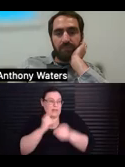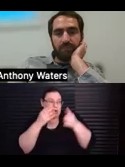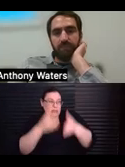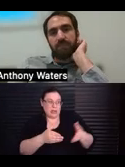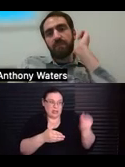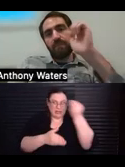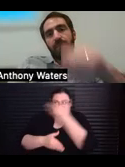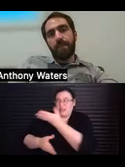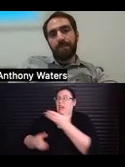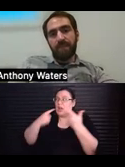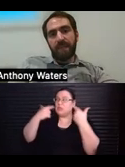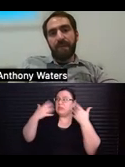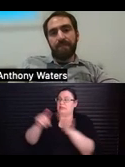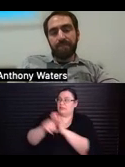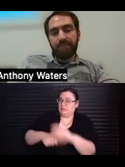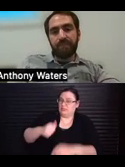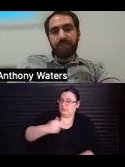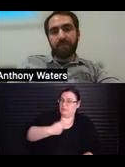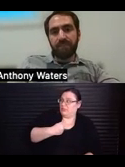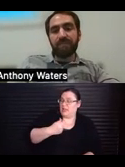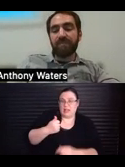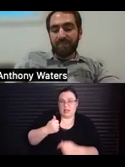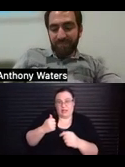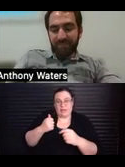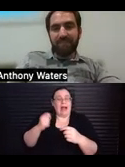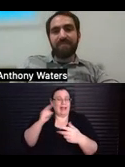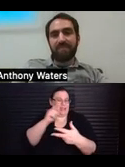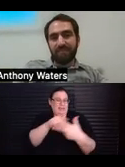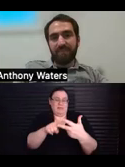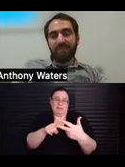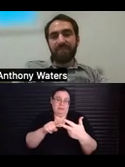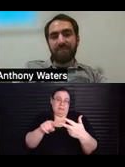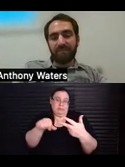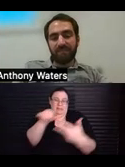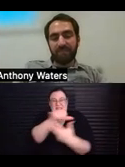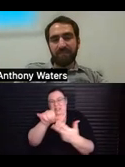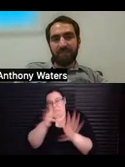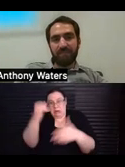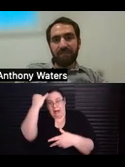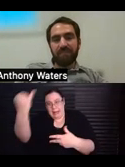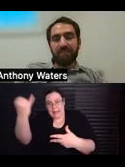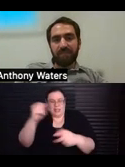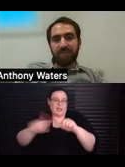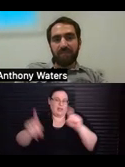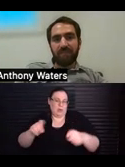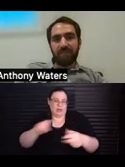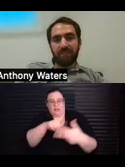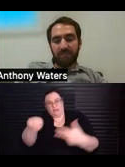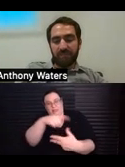to commit suicide? So I feel like those are all variations on, a similar set of questions about